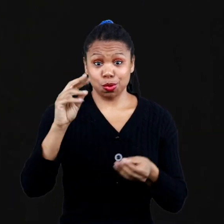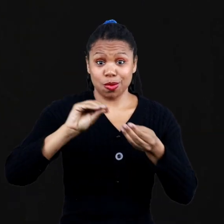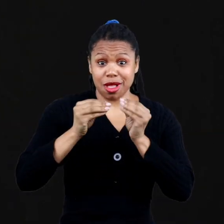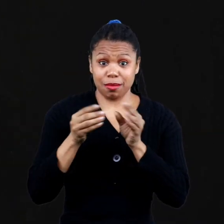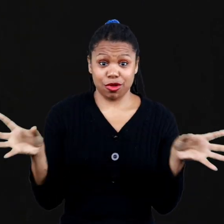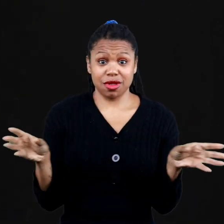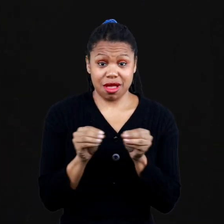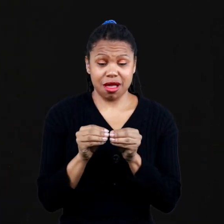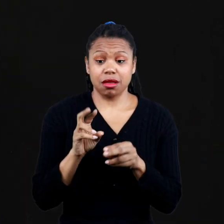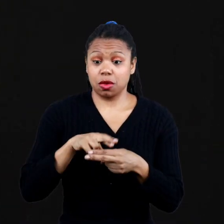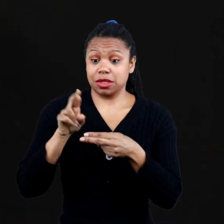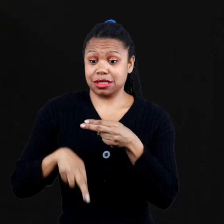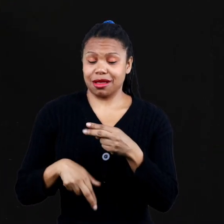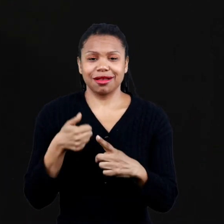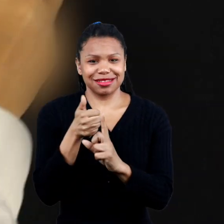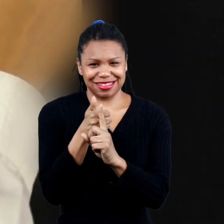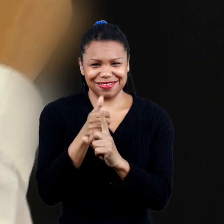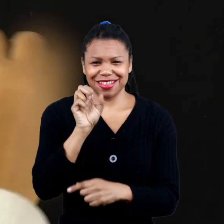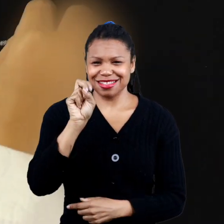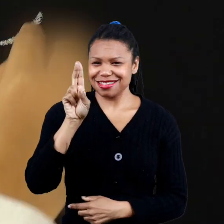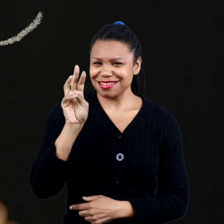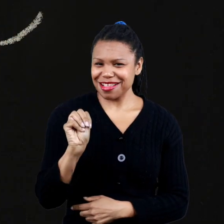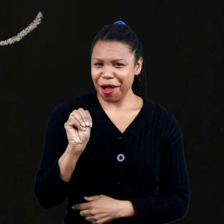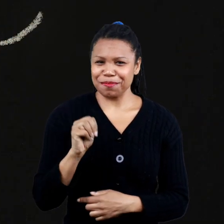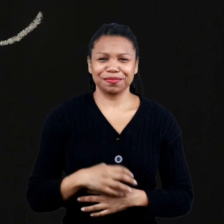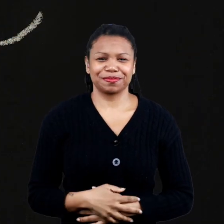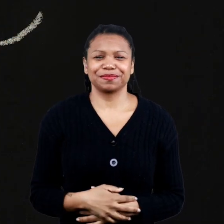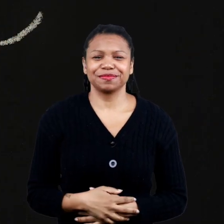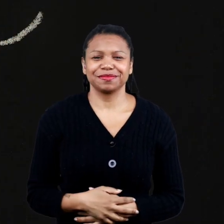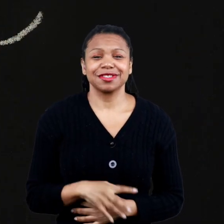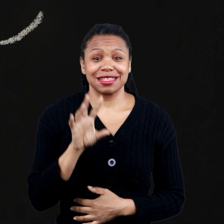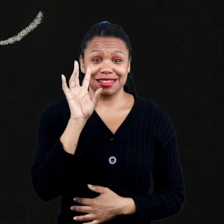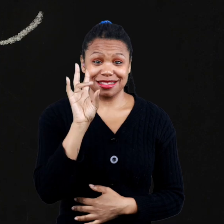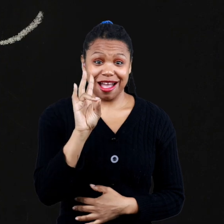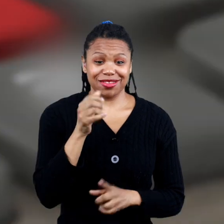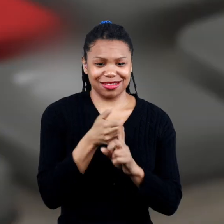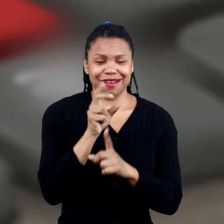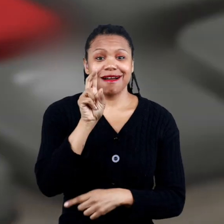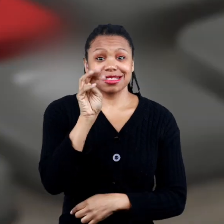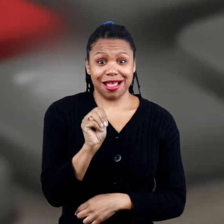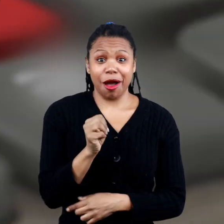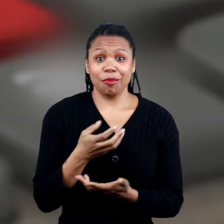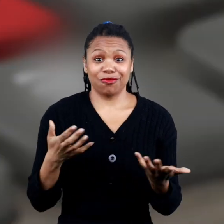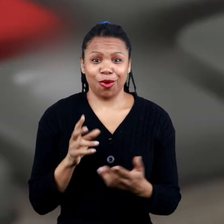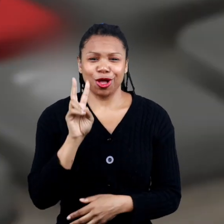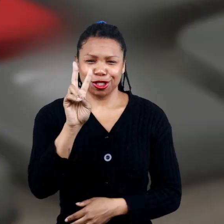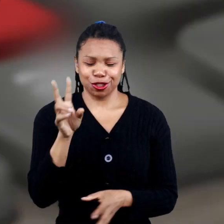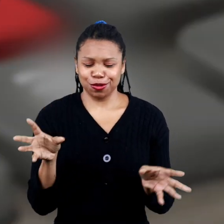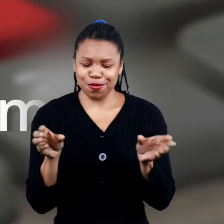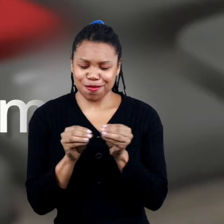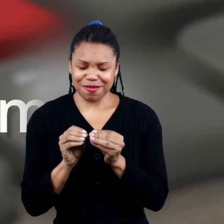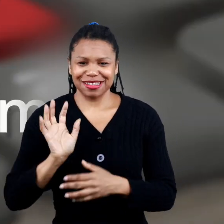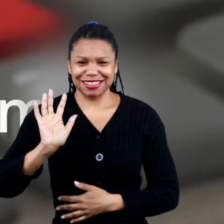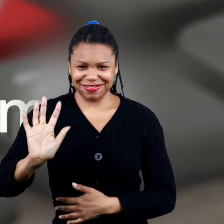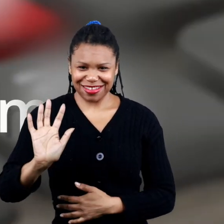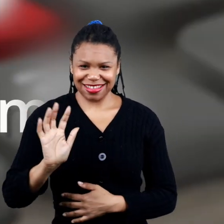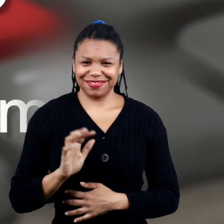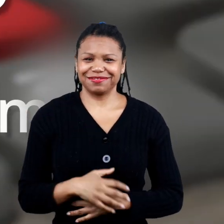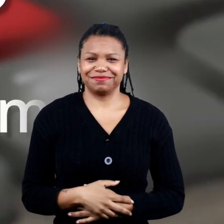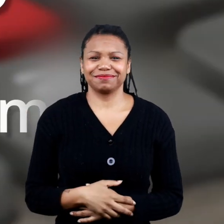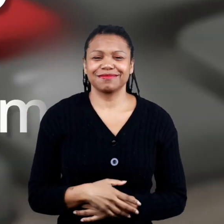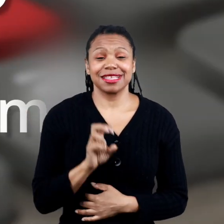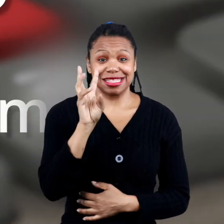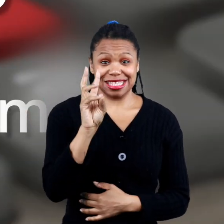you add two numbers together, the result is called the sum. For example, seven is the sum of two plus five.